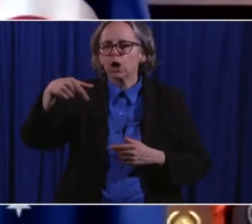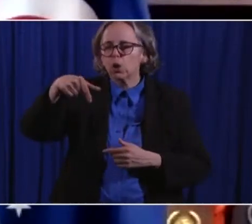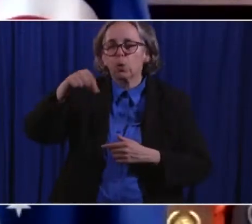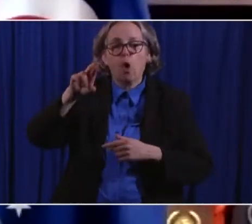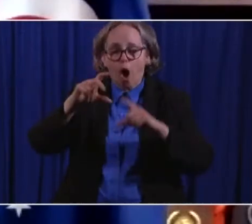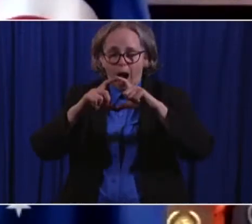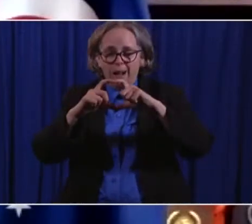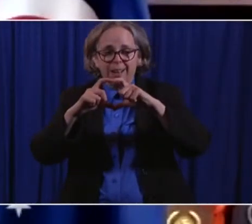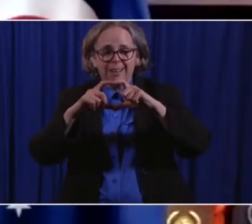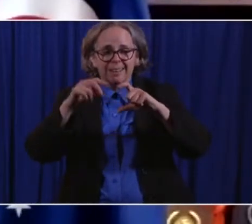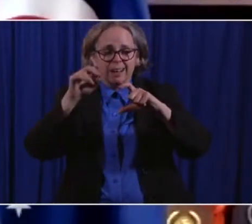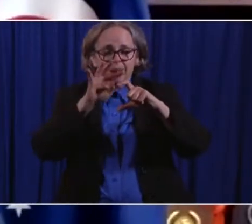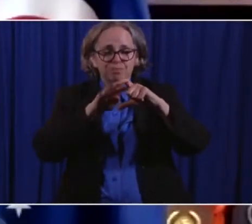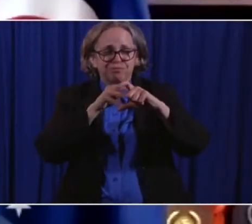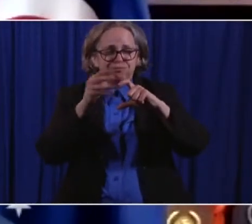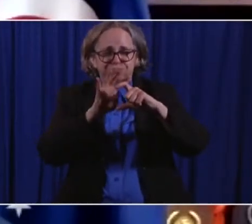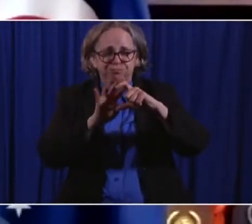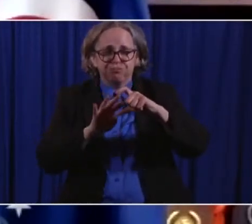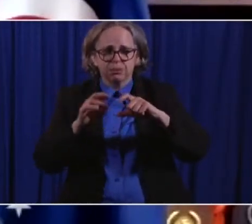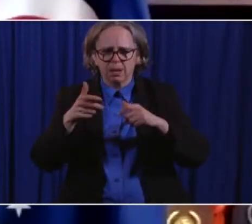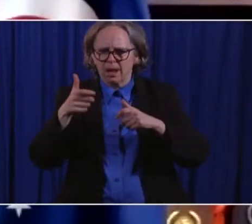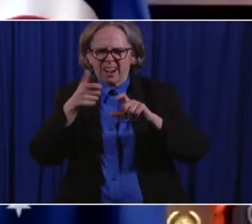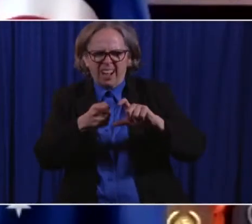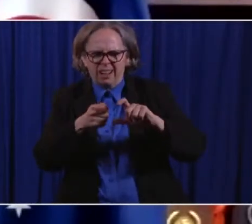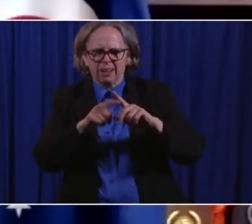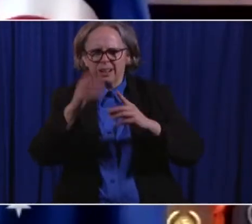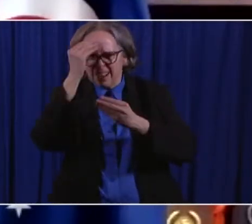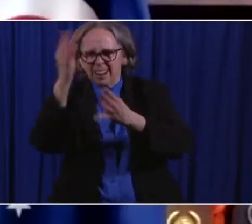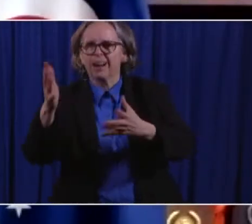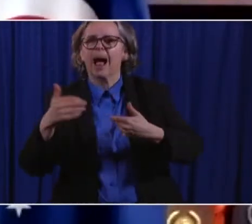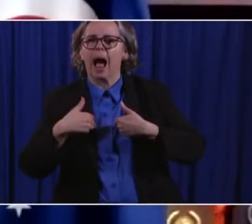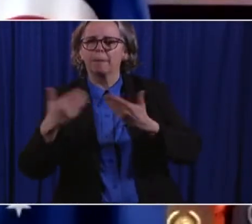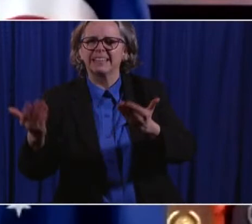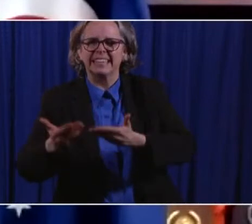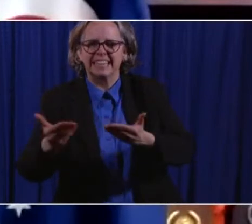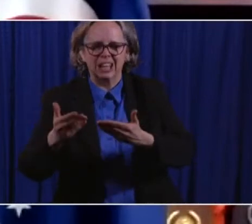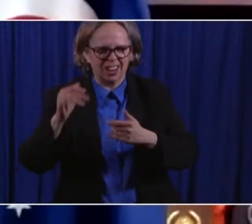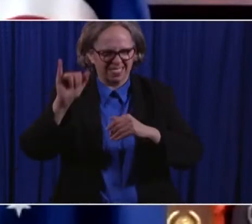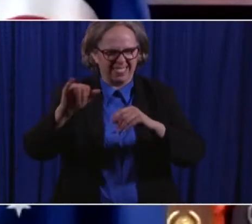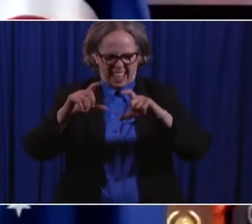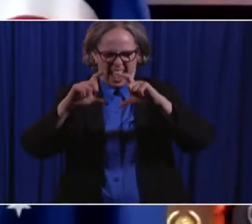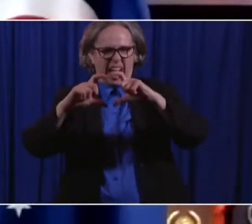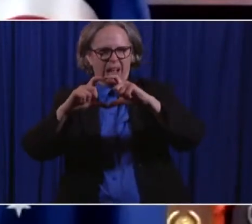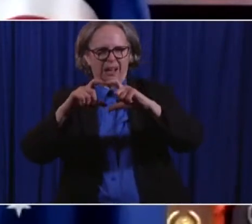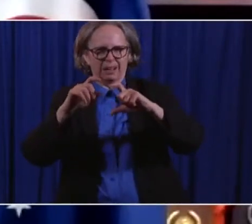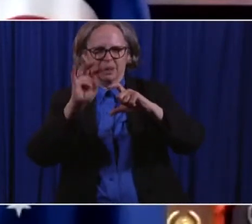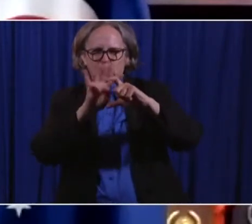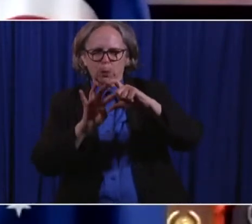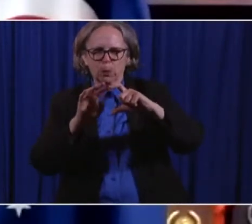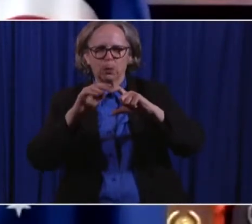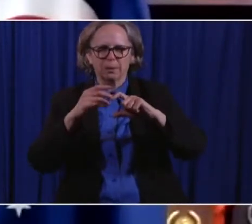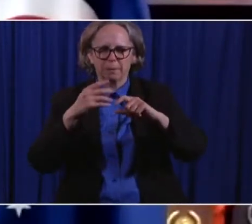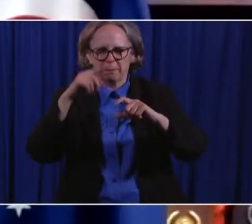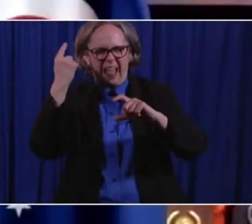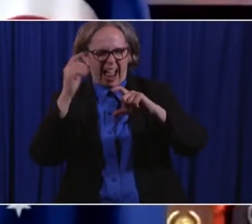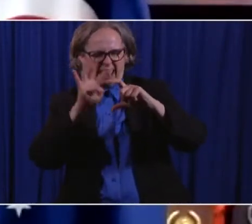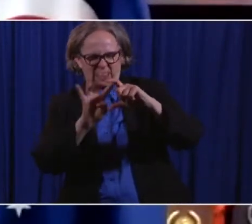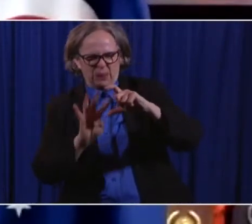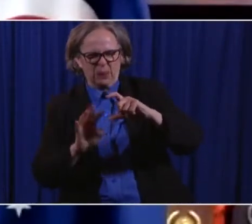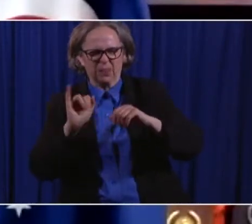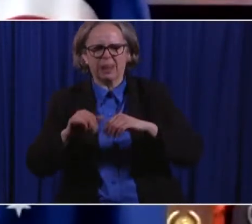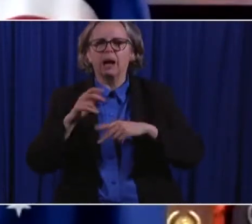there, so you don't have to go inside. Why does that matter? Well, in the middle of a pandemic, it's good that we all don't have to sit inside the same waiting